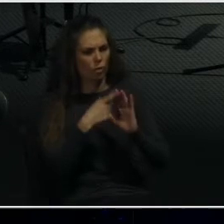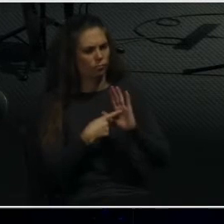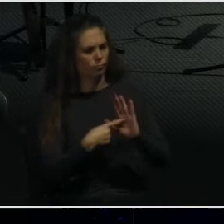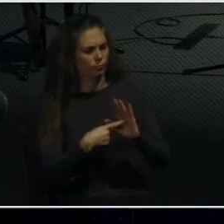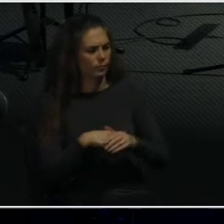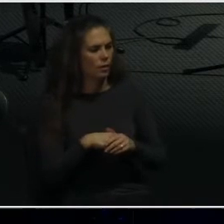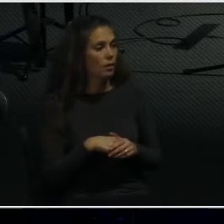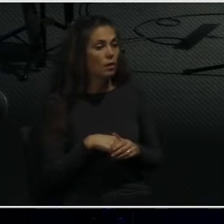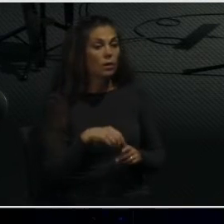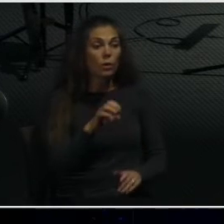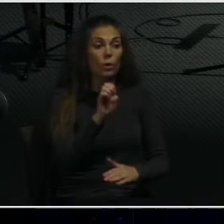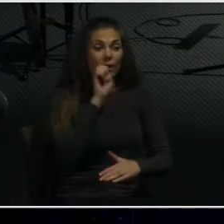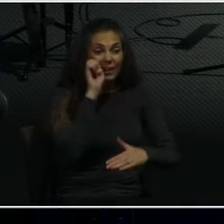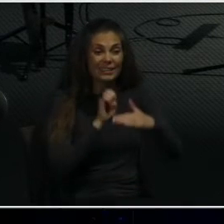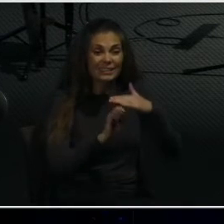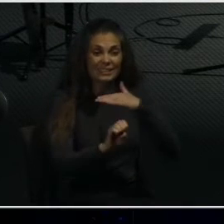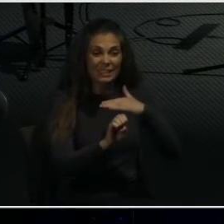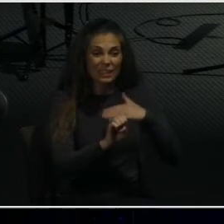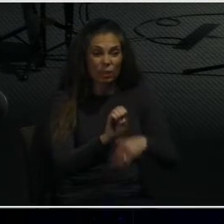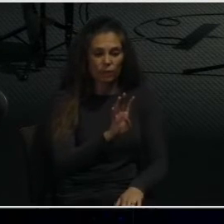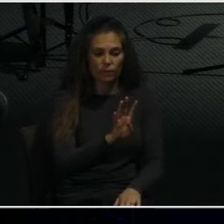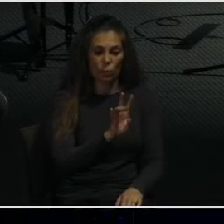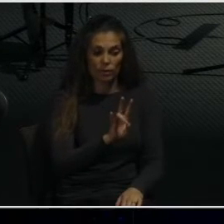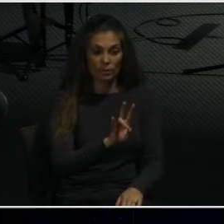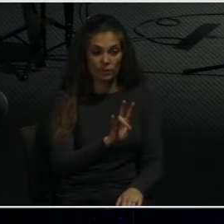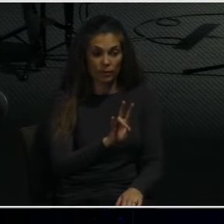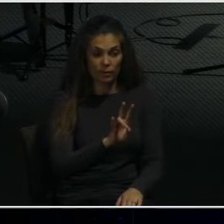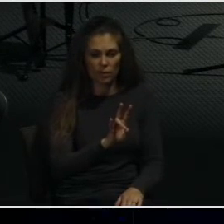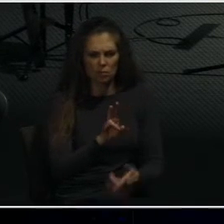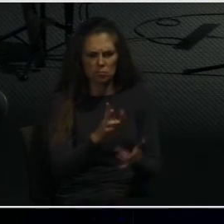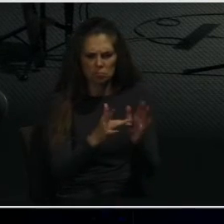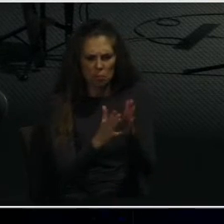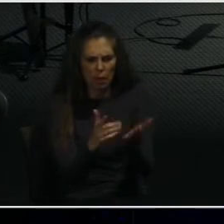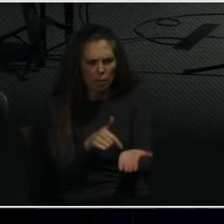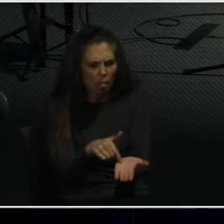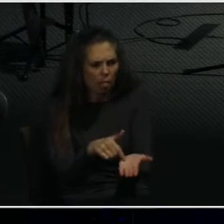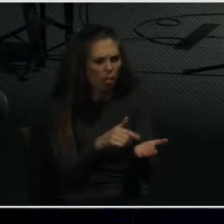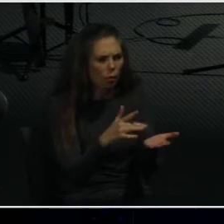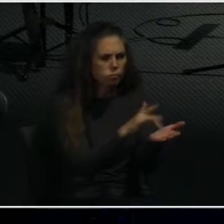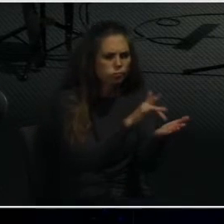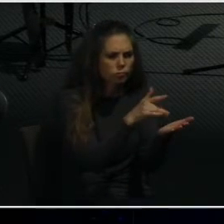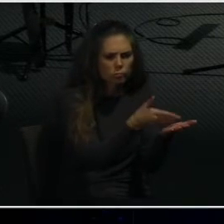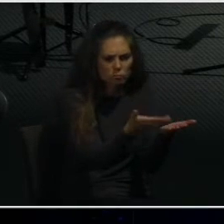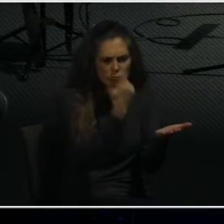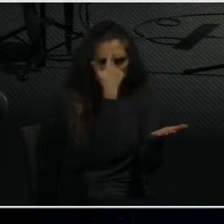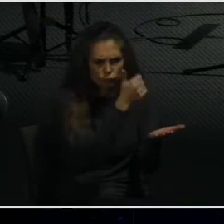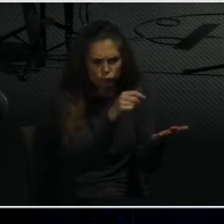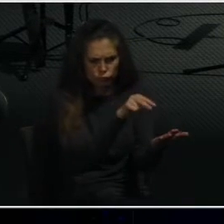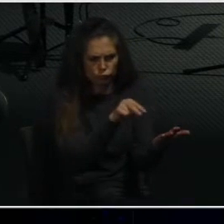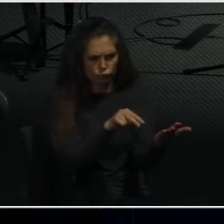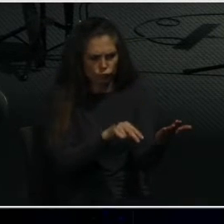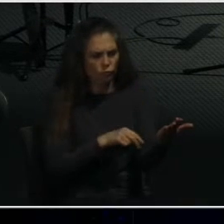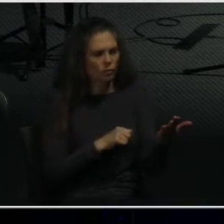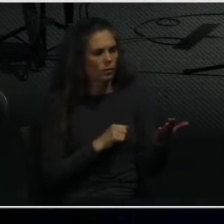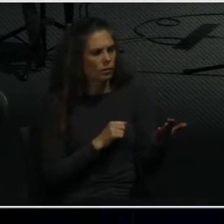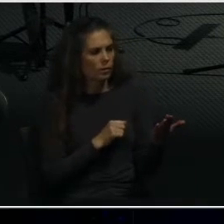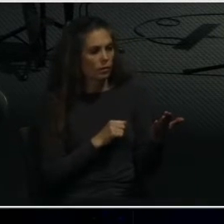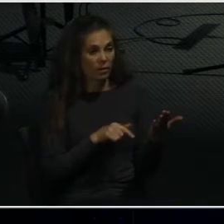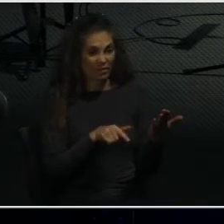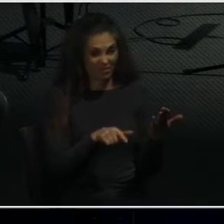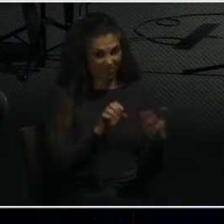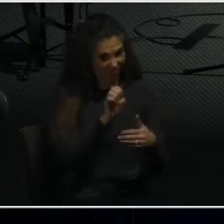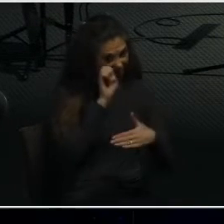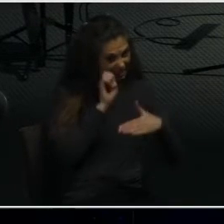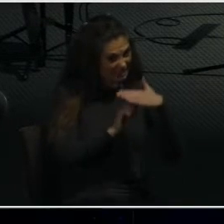or it's on page 626 in the Bibles in front of you there. And this will conclude the Ezekiel series, as next week